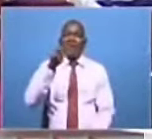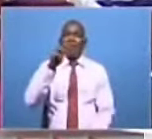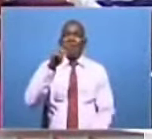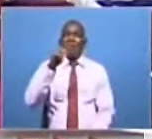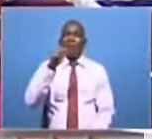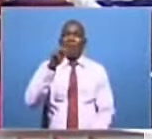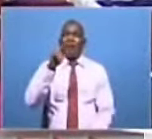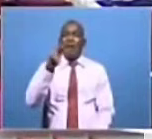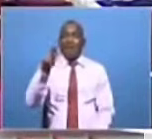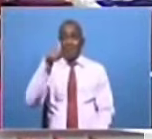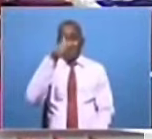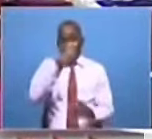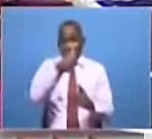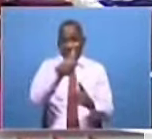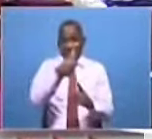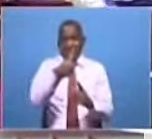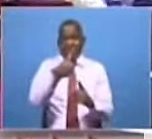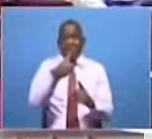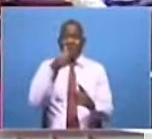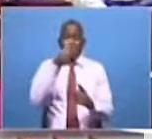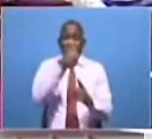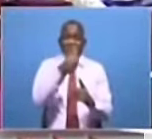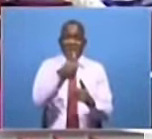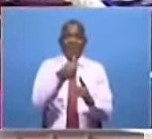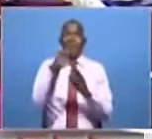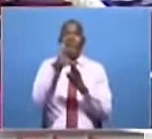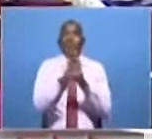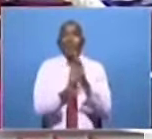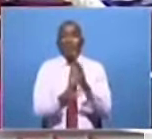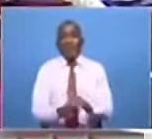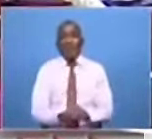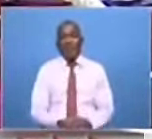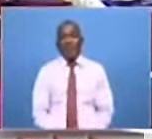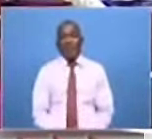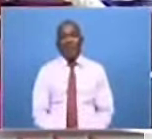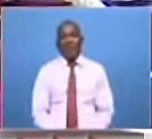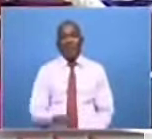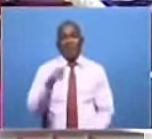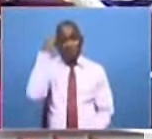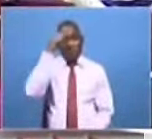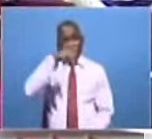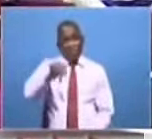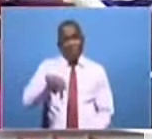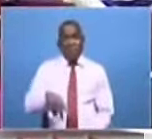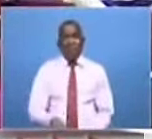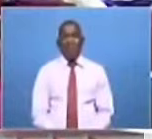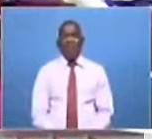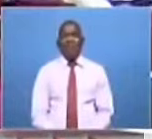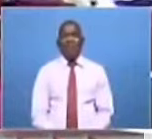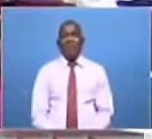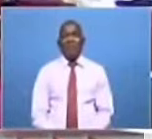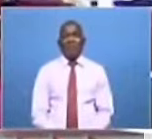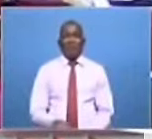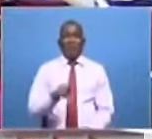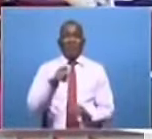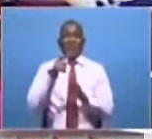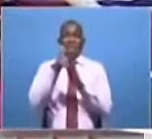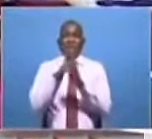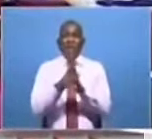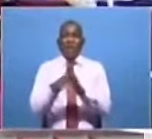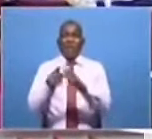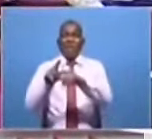the attorney for the second respondent. Oh, relax. Well, from this practice where